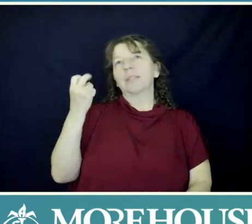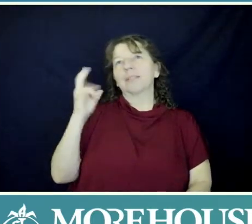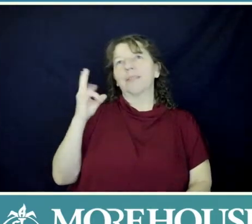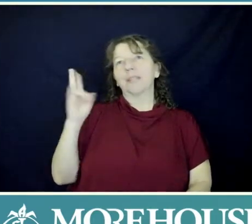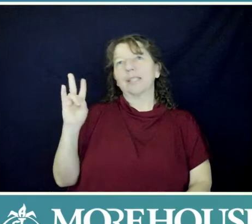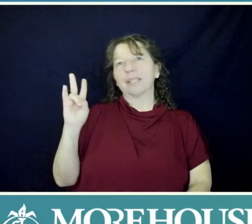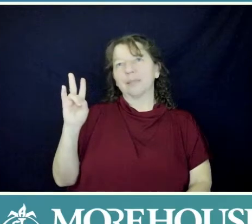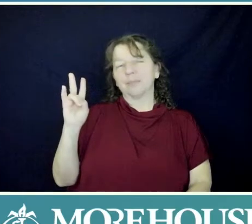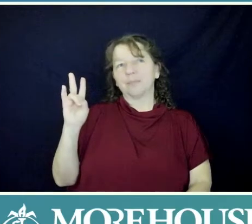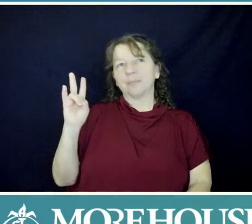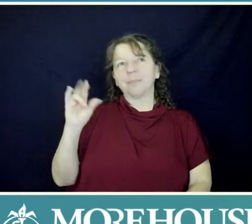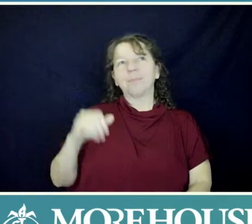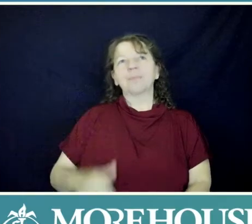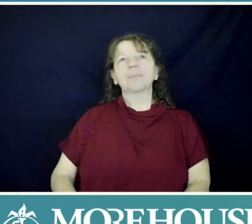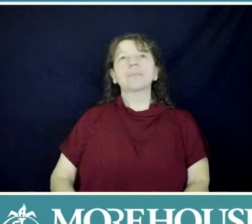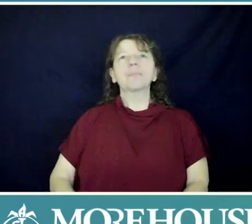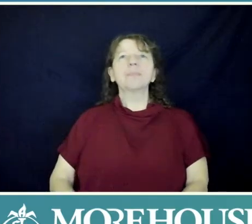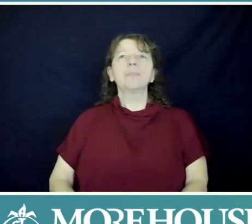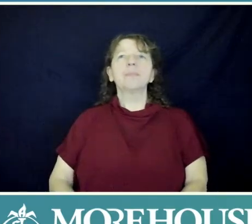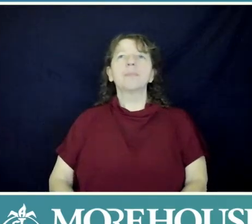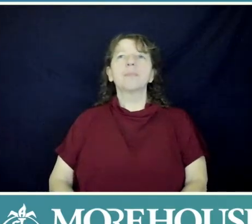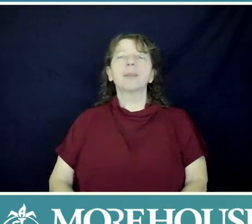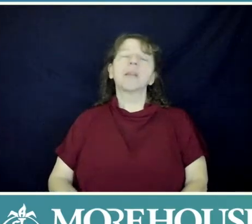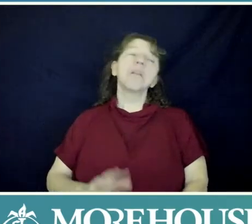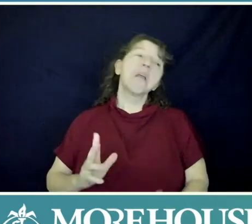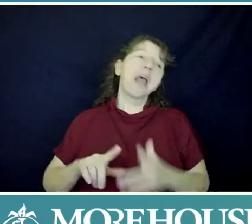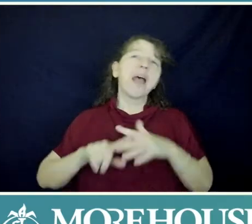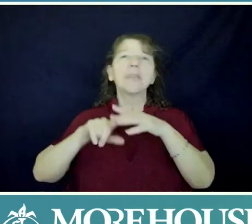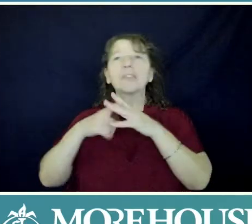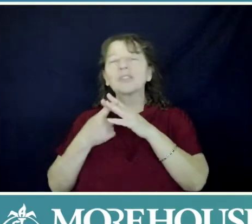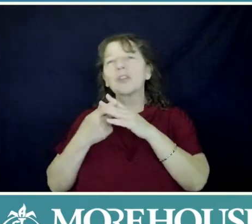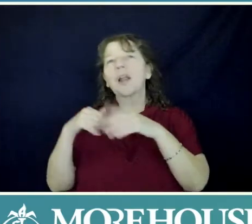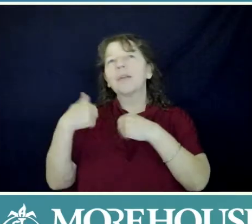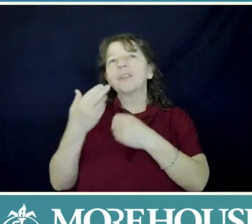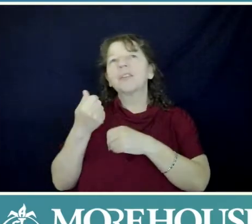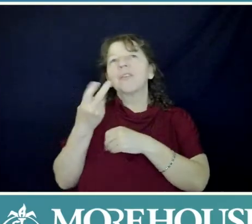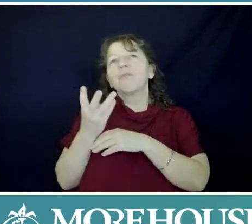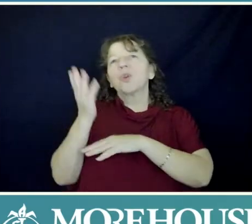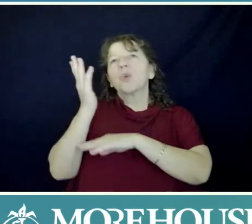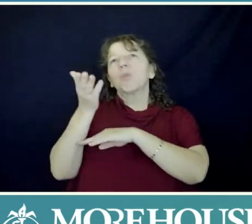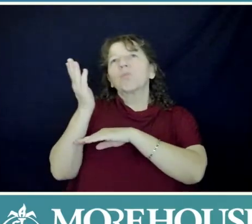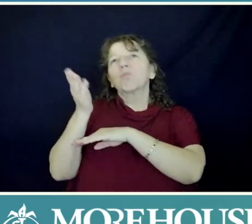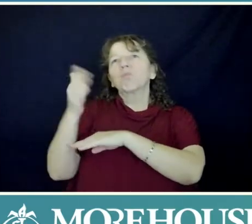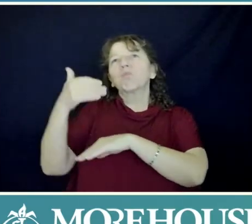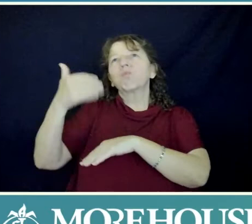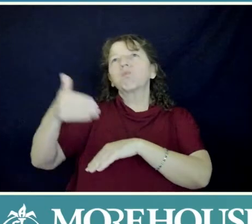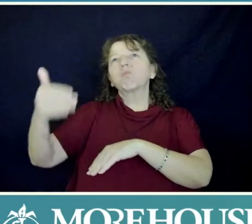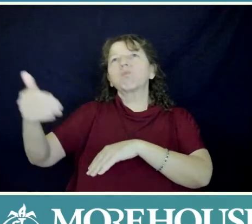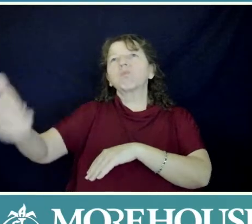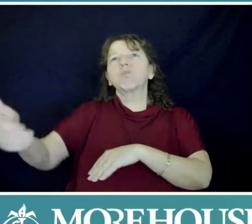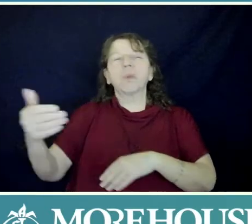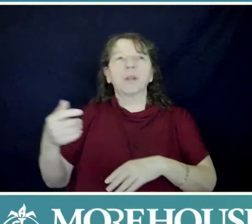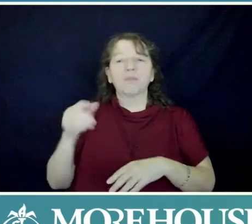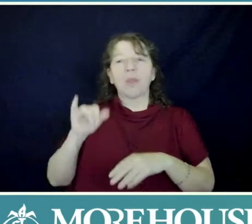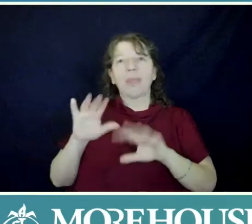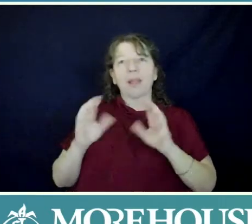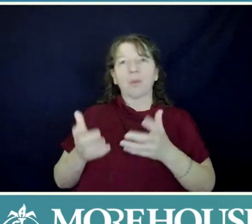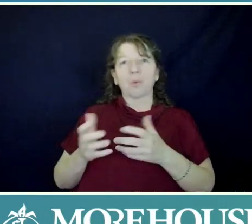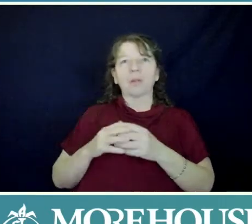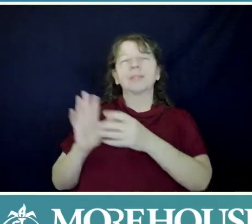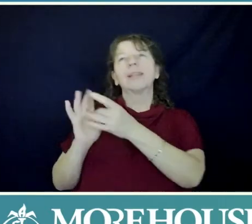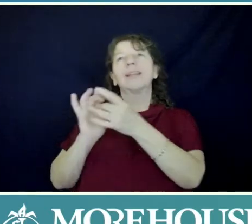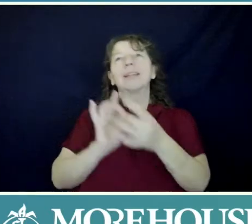And initially, I was just providing a few lectures for the course as it relates